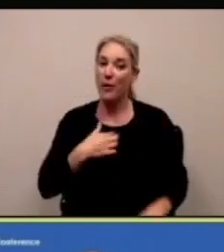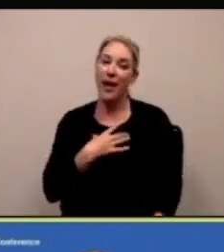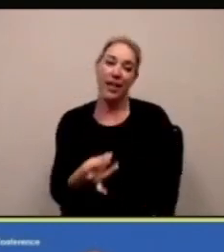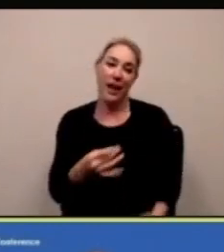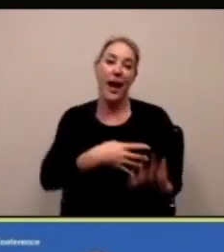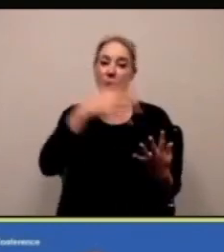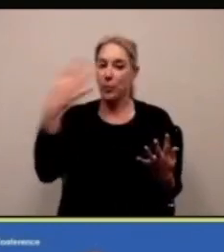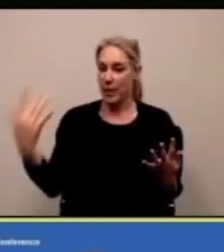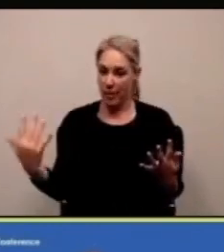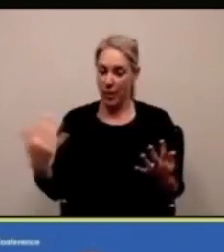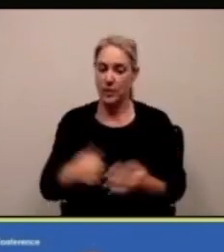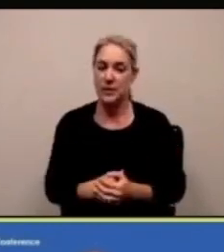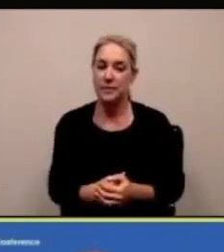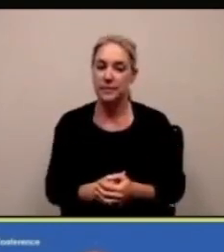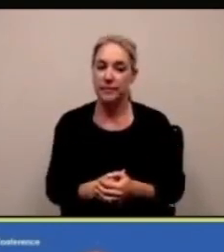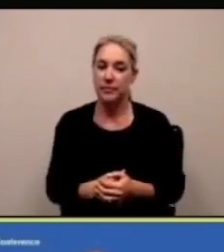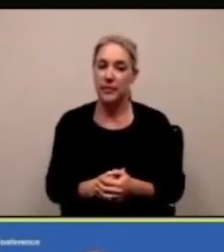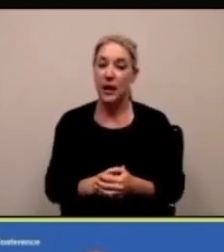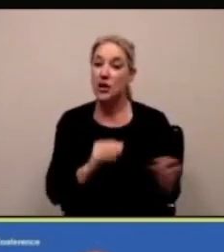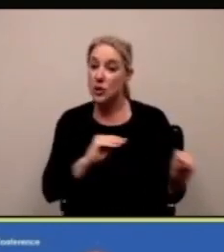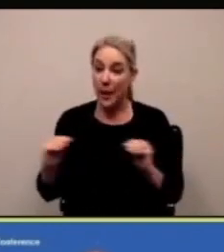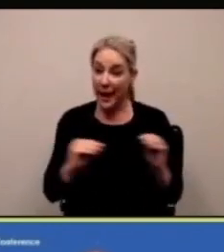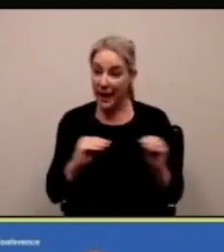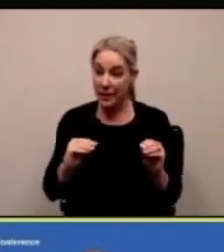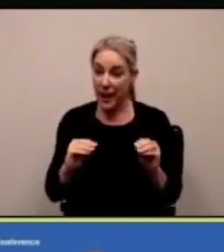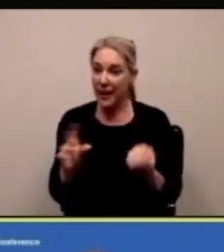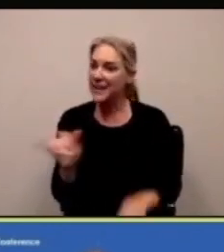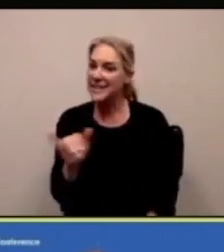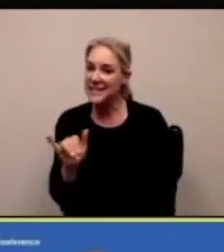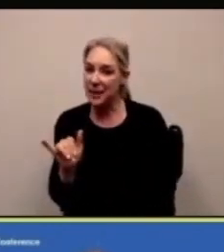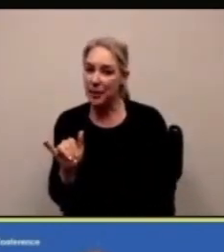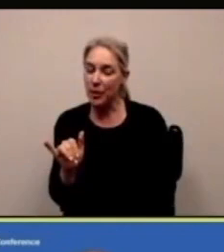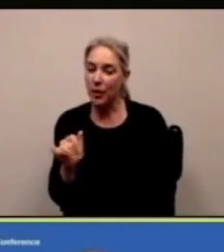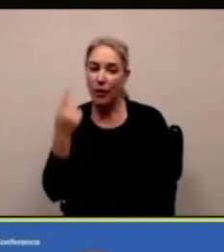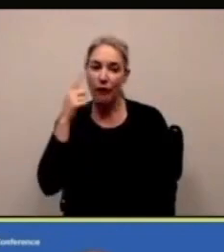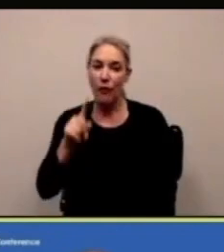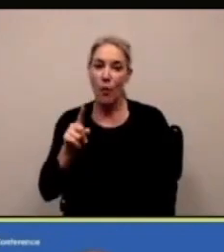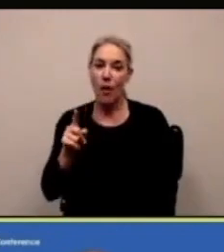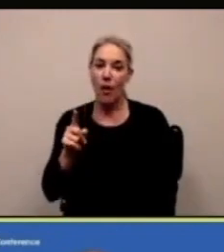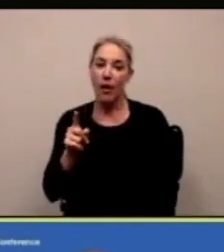then animating this similar to it to communicate joy.